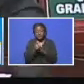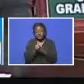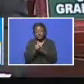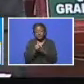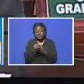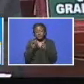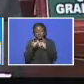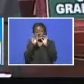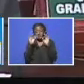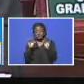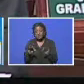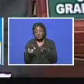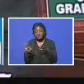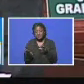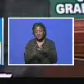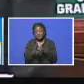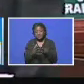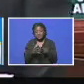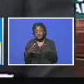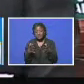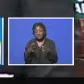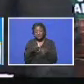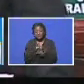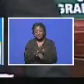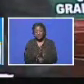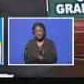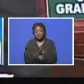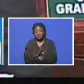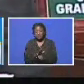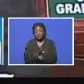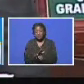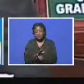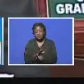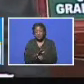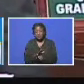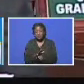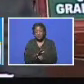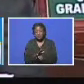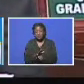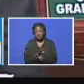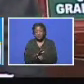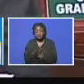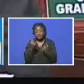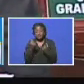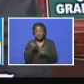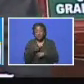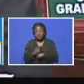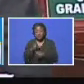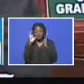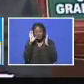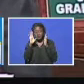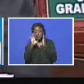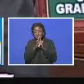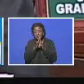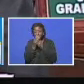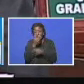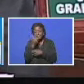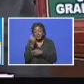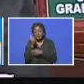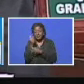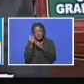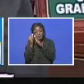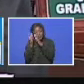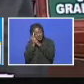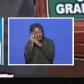under significant pressure and was almost at capacity. Today, the picture is better. Bed